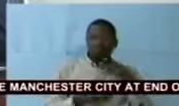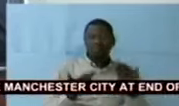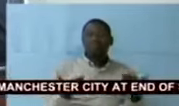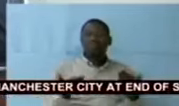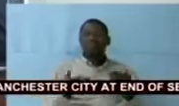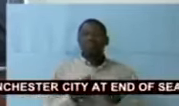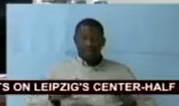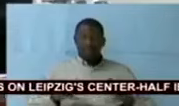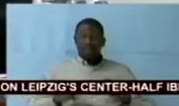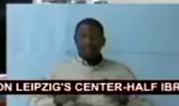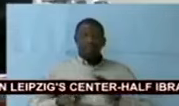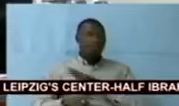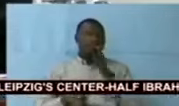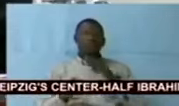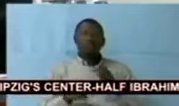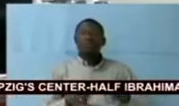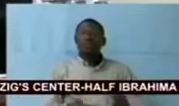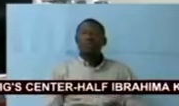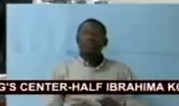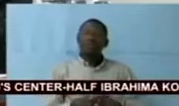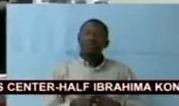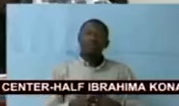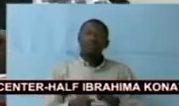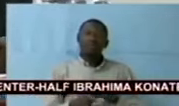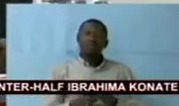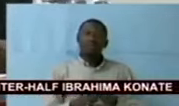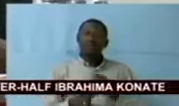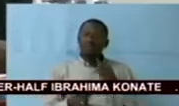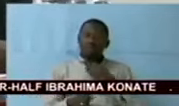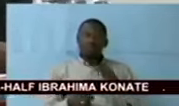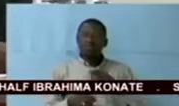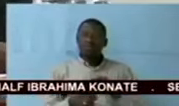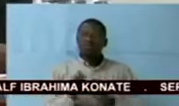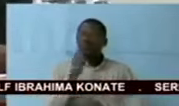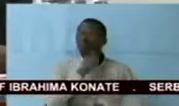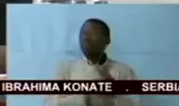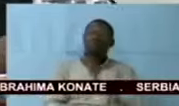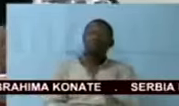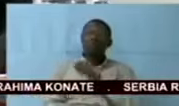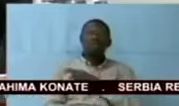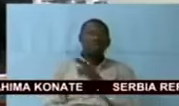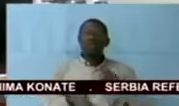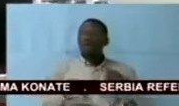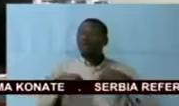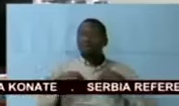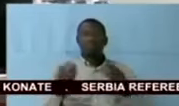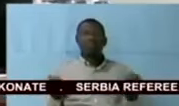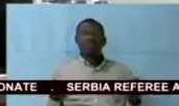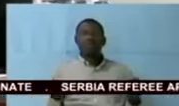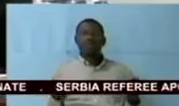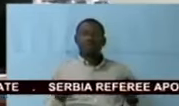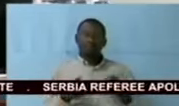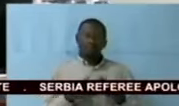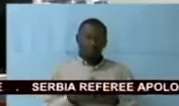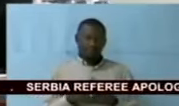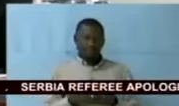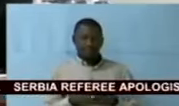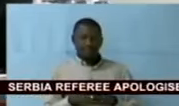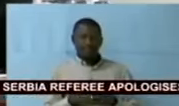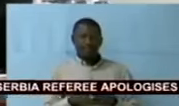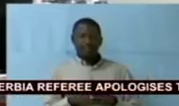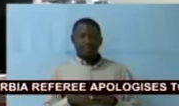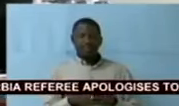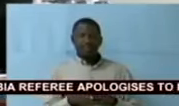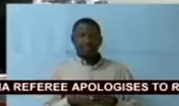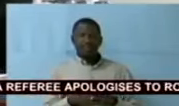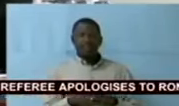the diary, because it was not rejected, it was returned. Diary me ya lonko wole nyanta kala sede bambandi moti